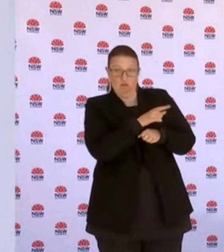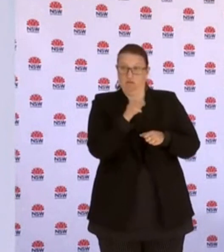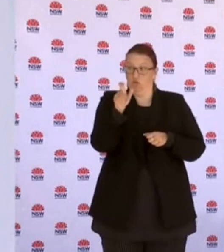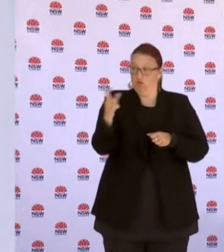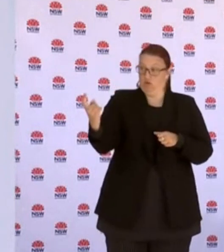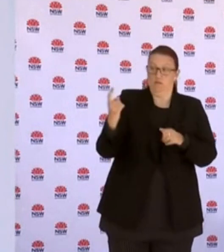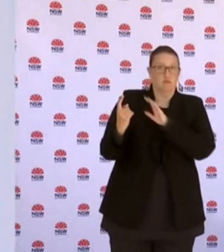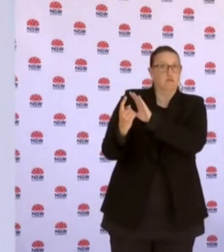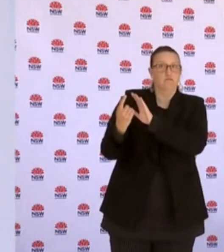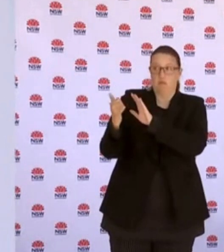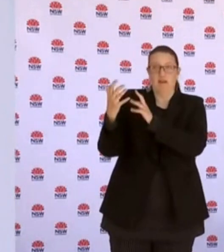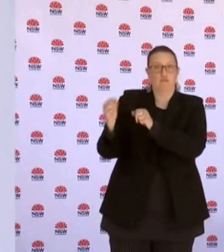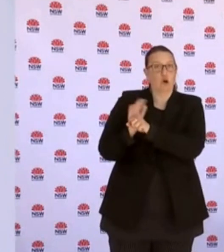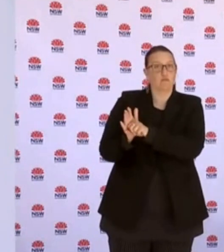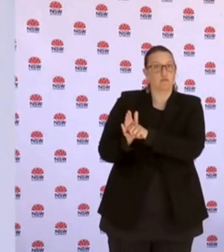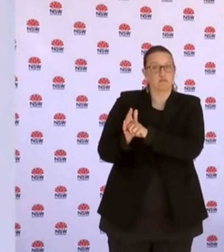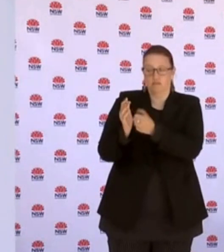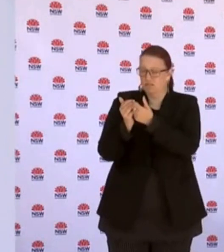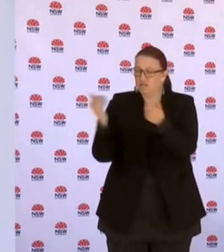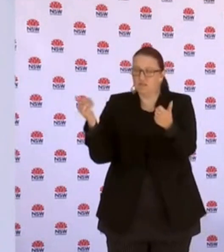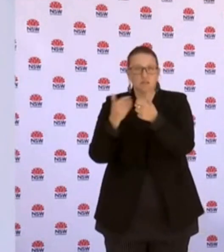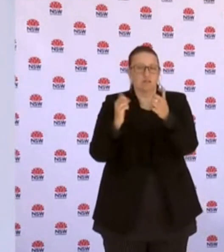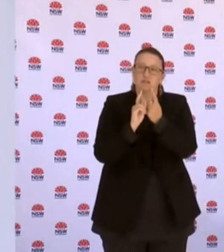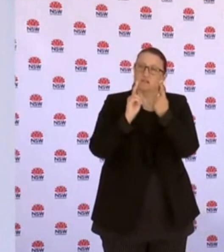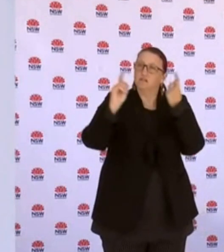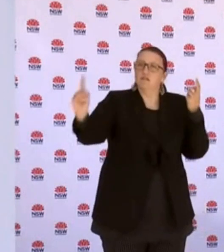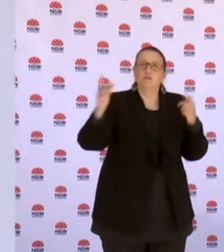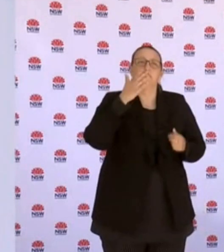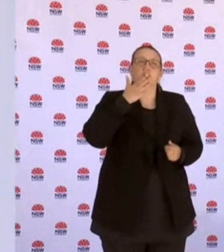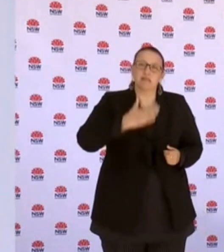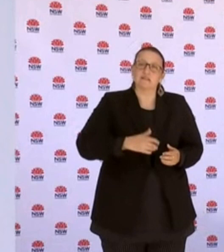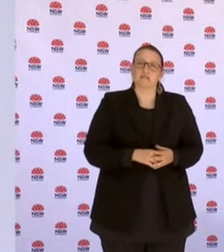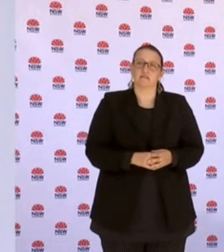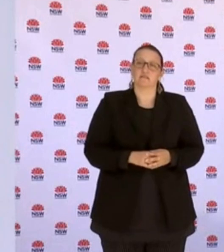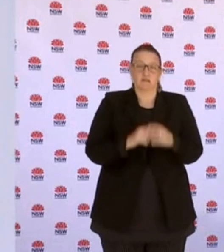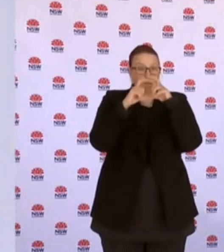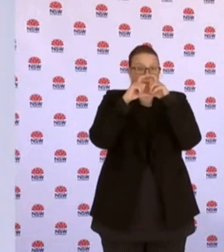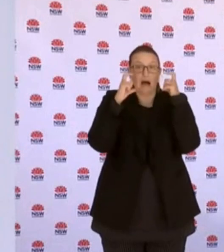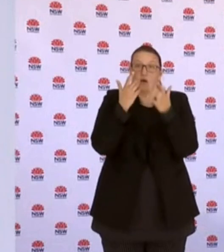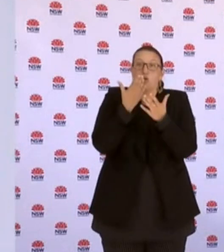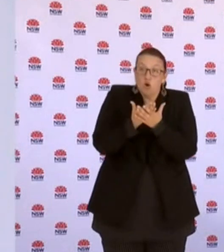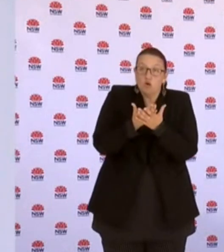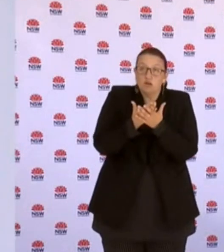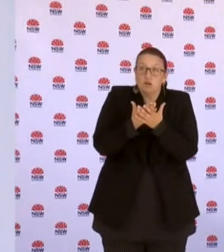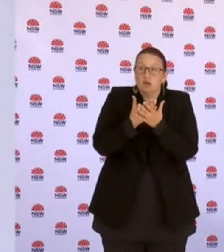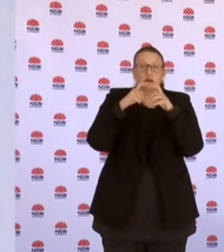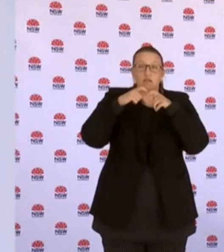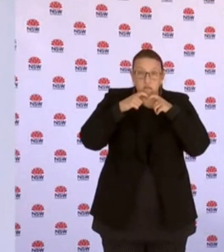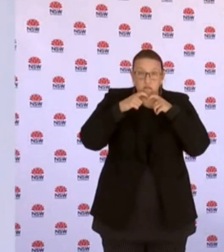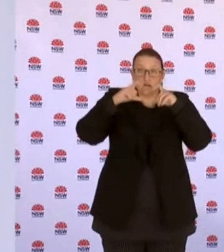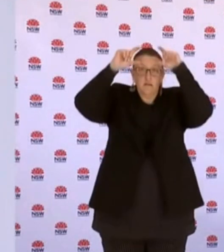you need to socially distance, wear your mask correctly. We don't need complacency anywhere because we do not